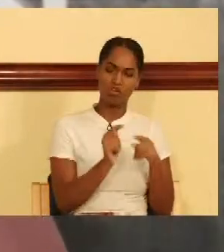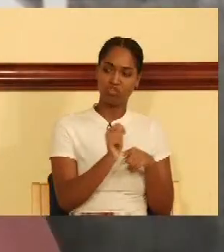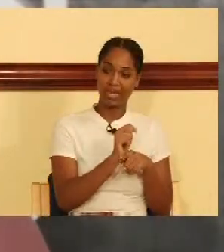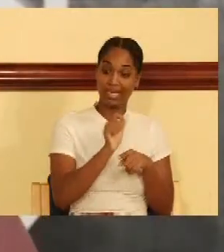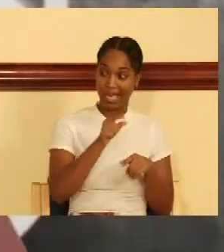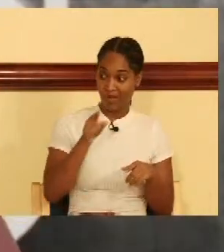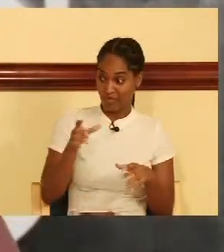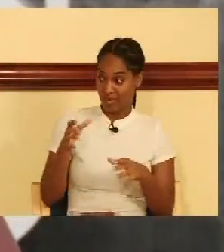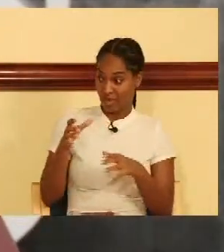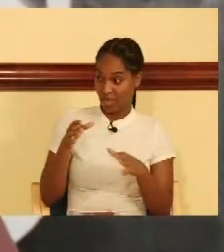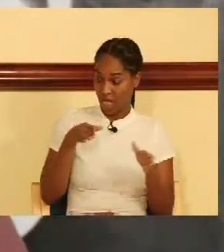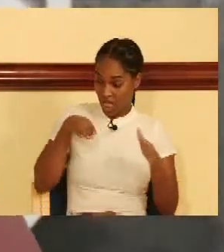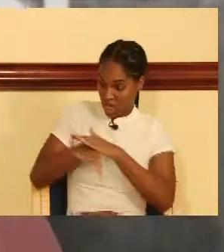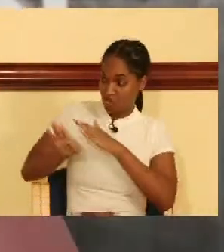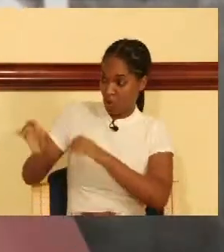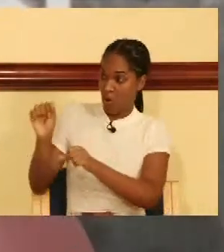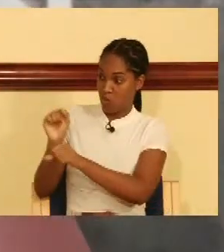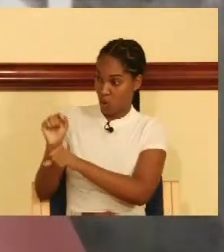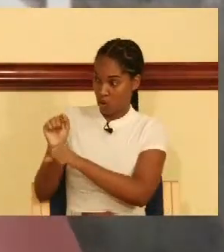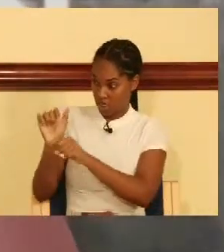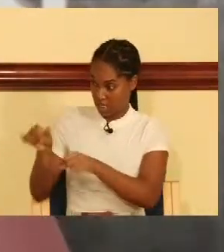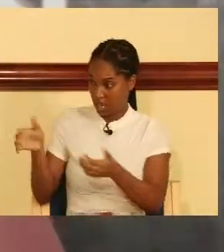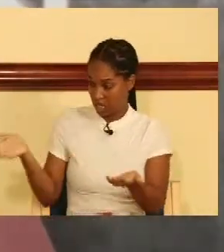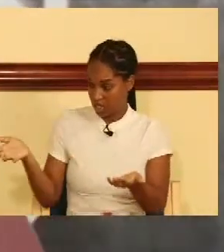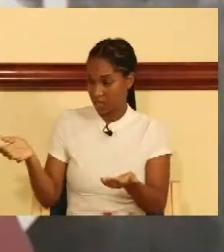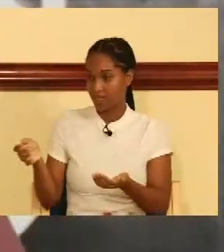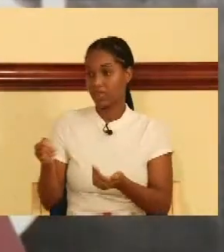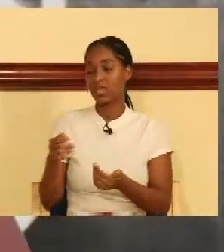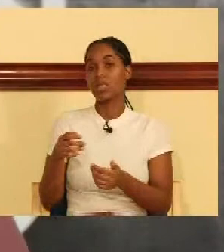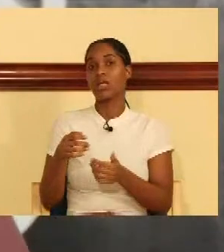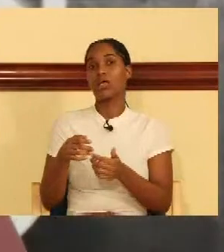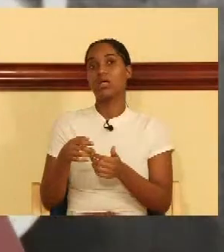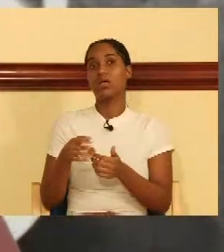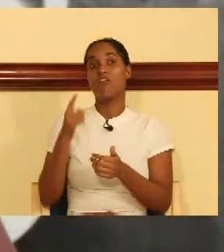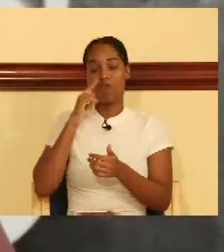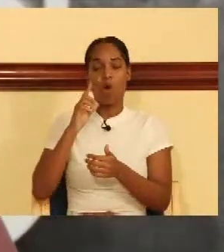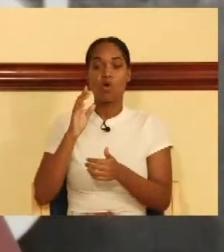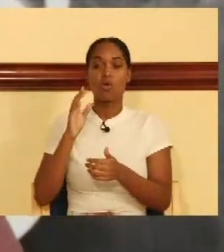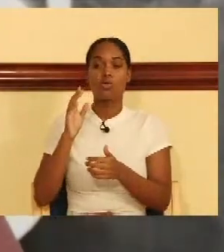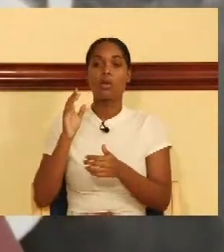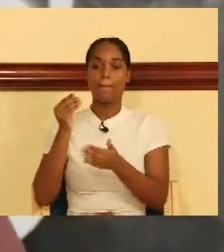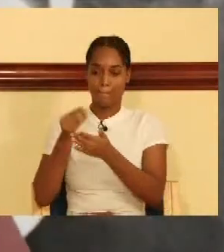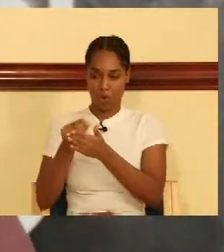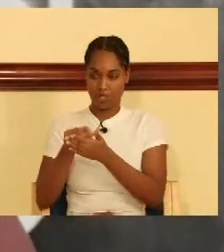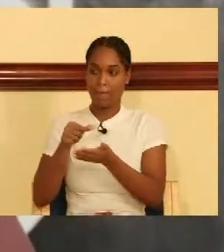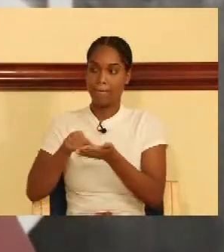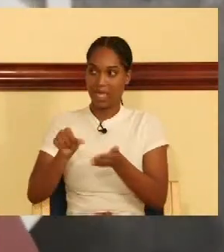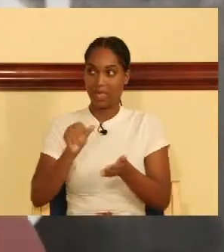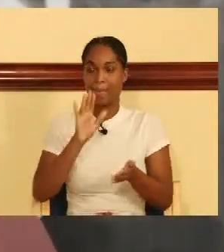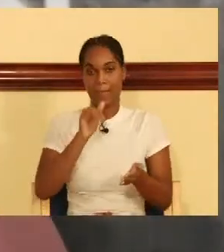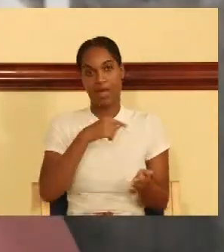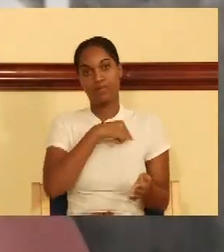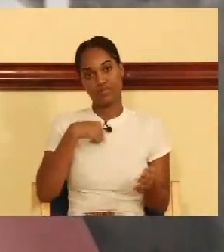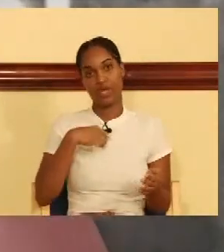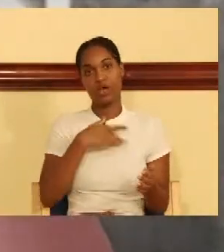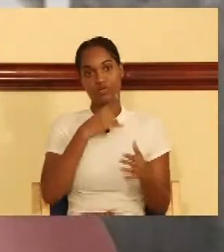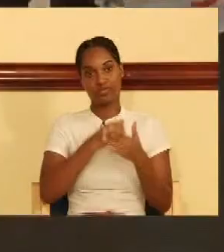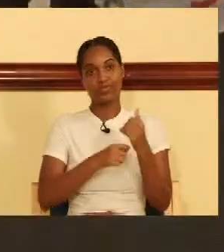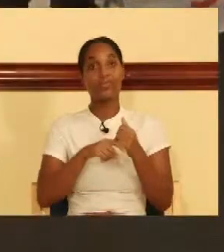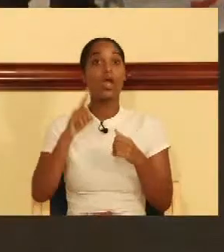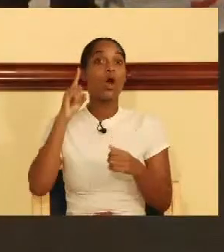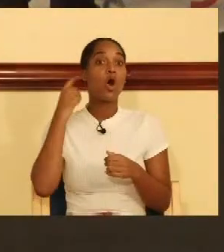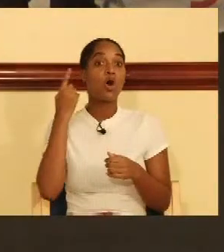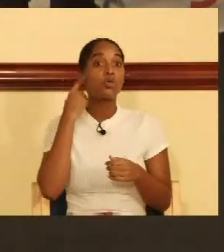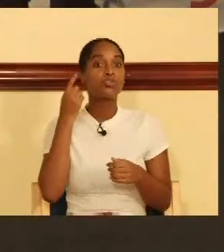Can you facilitate them in your world of work or in your workplace for a stipend paid by Heart Trust? Andre,